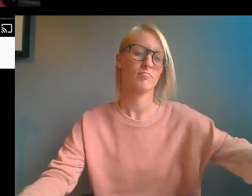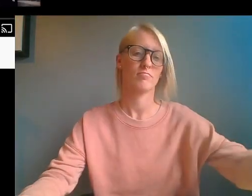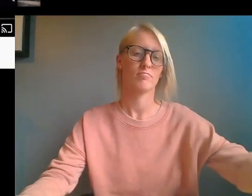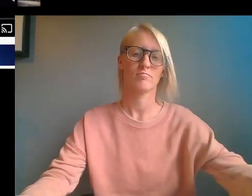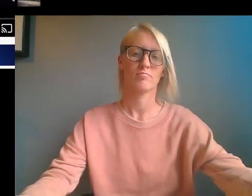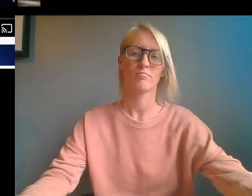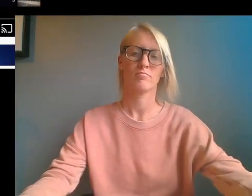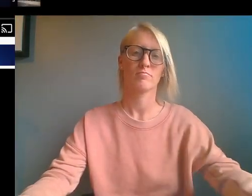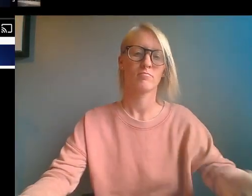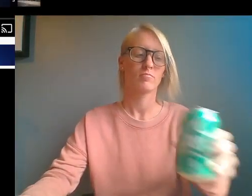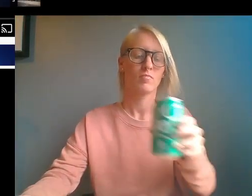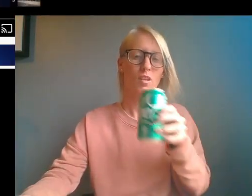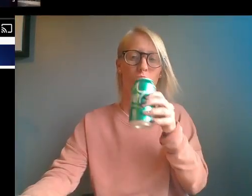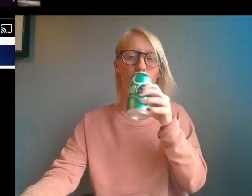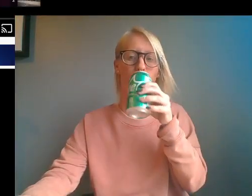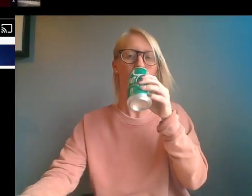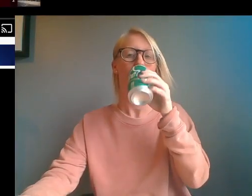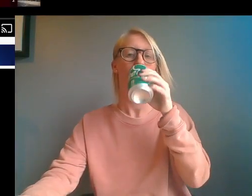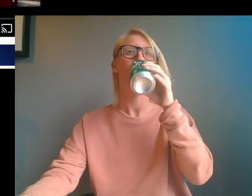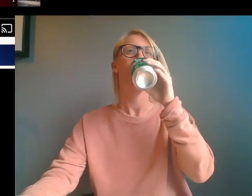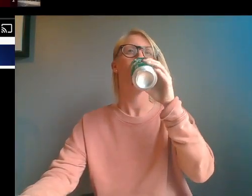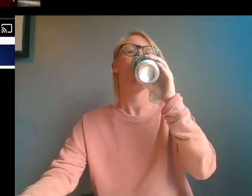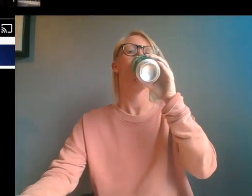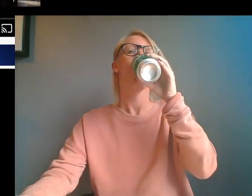Feels weird picking it up.